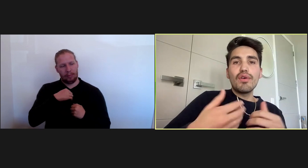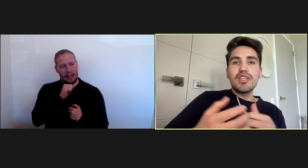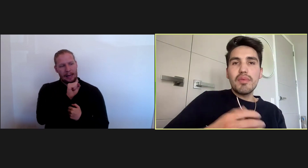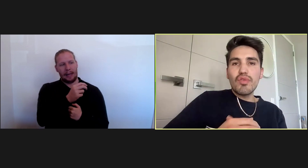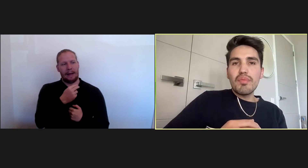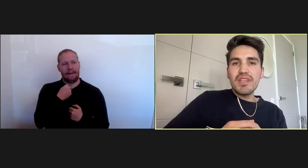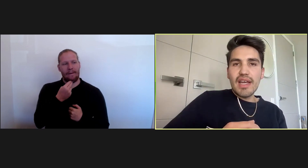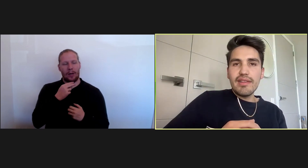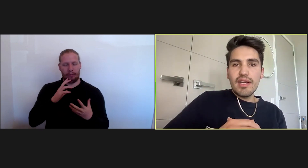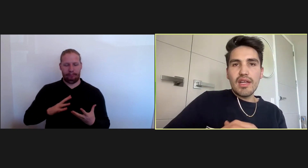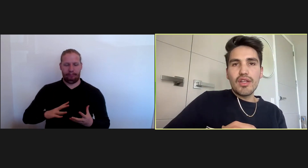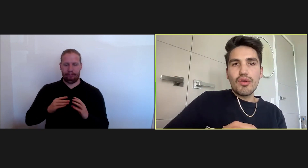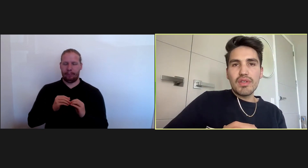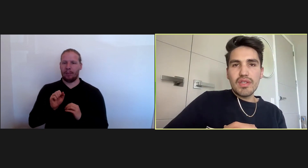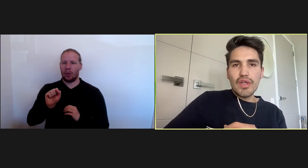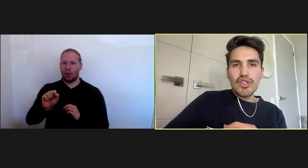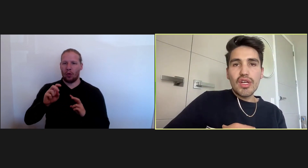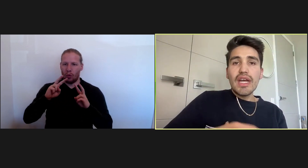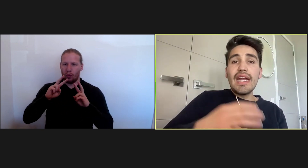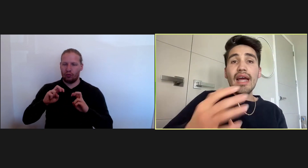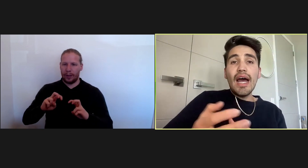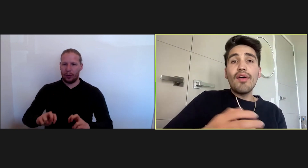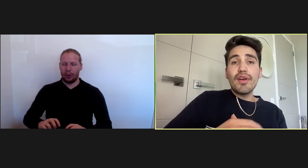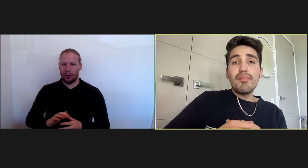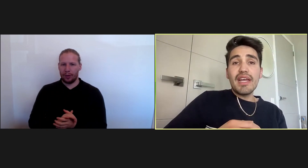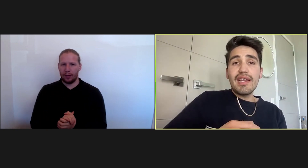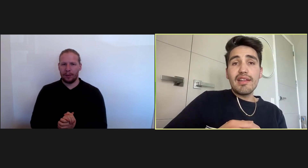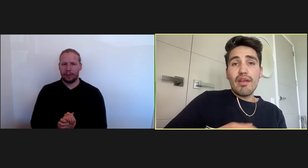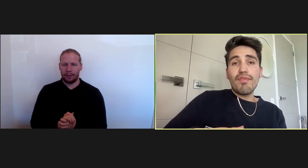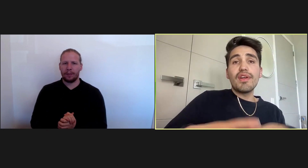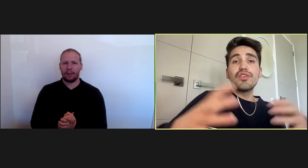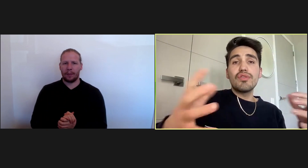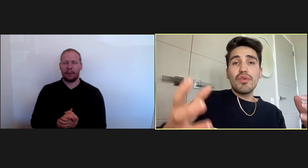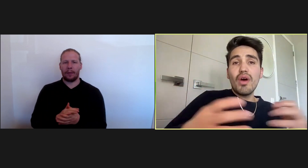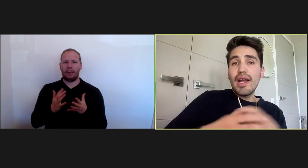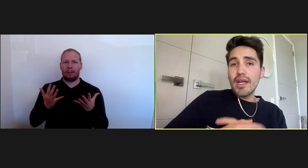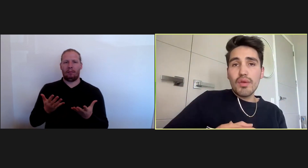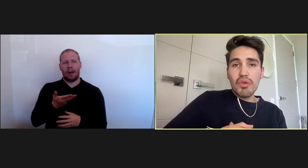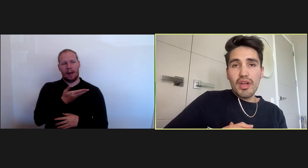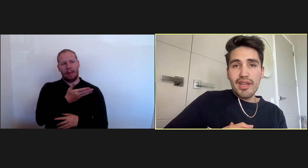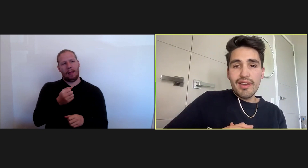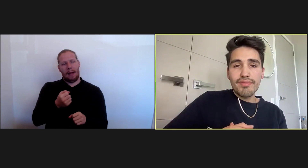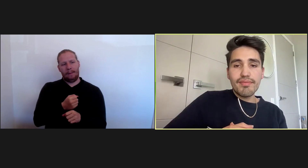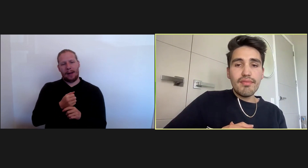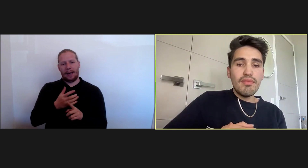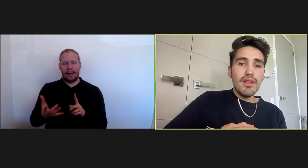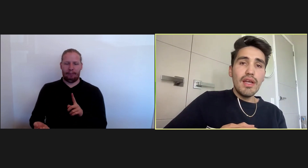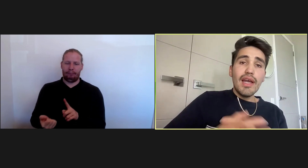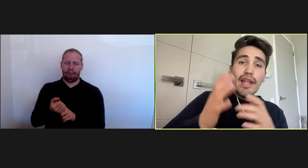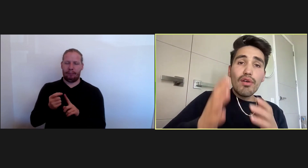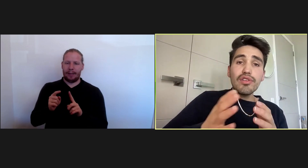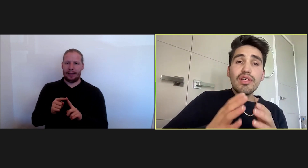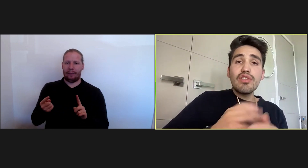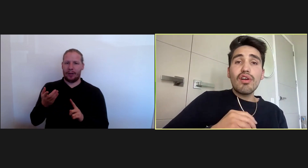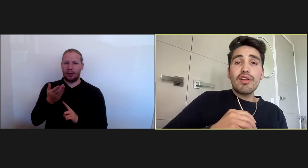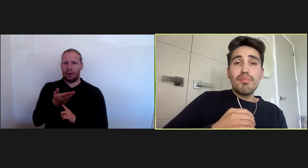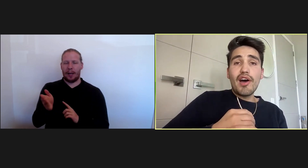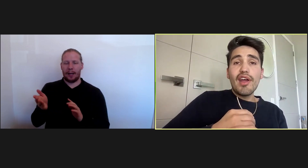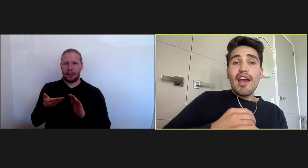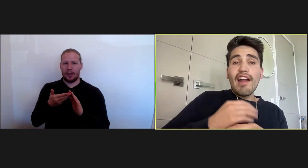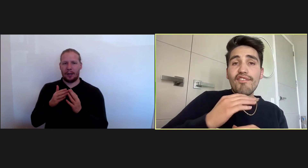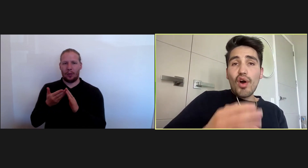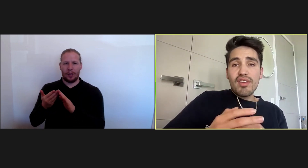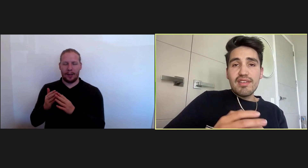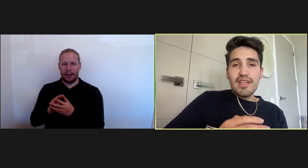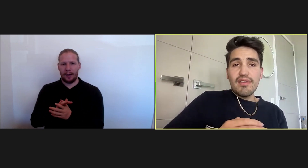are their voices being represented in your research, and how they're making a difference to the wider community. And also they talked